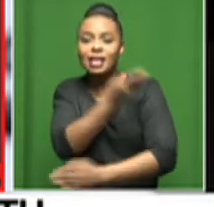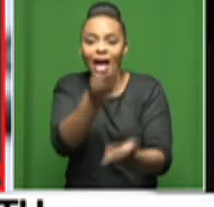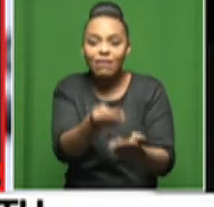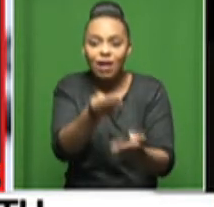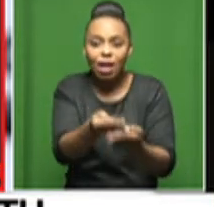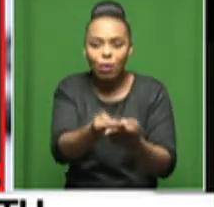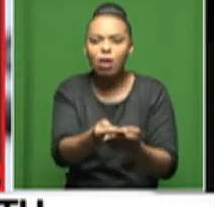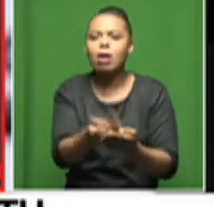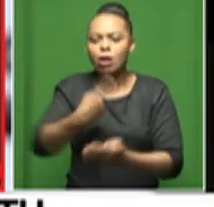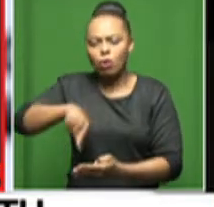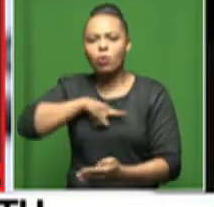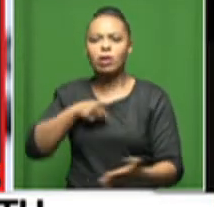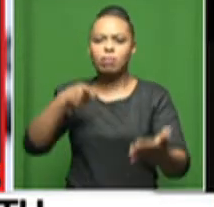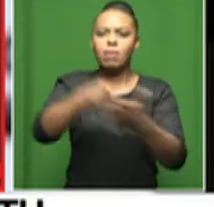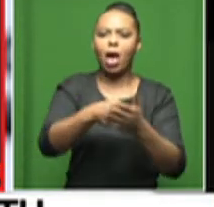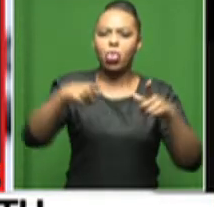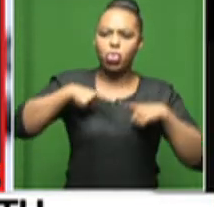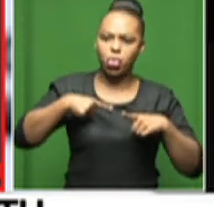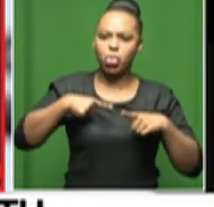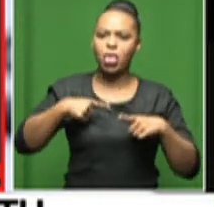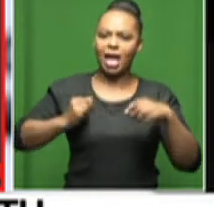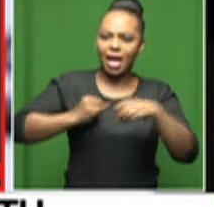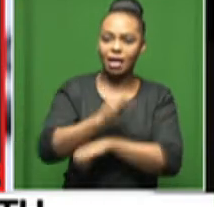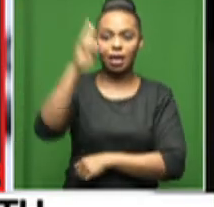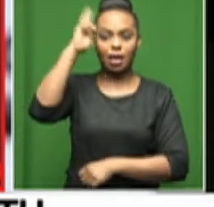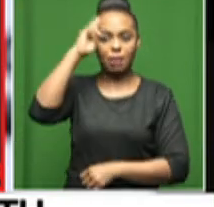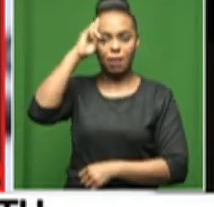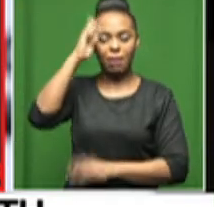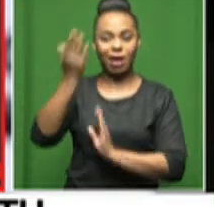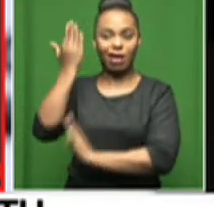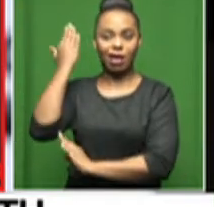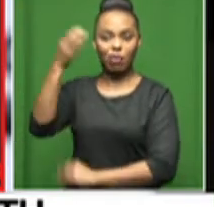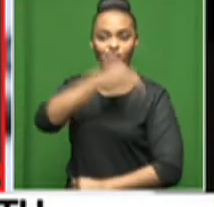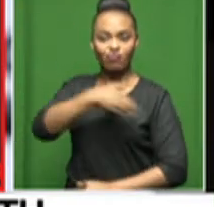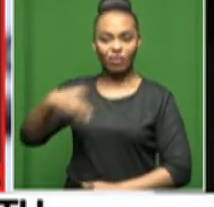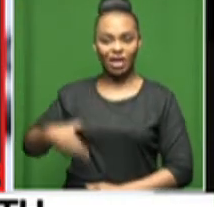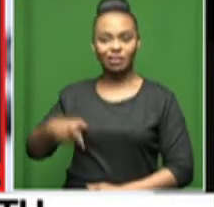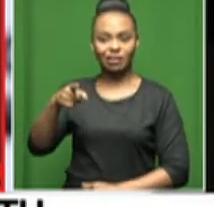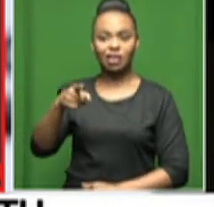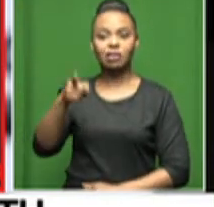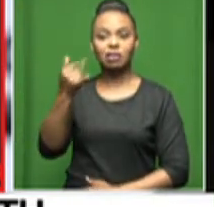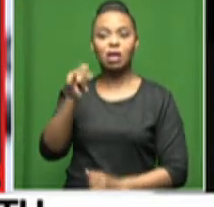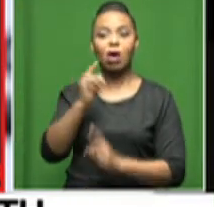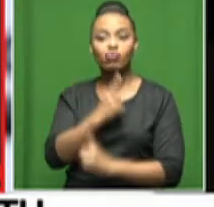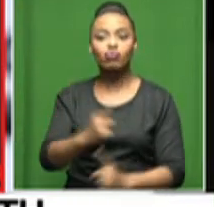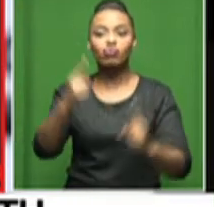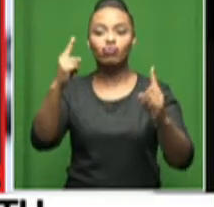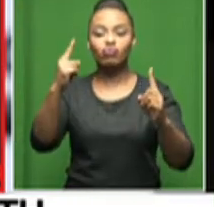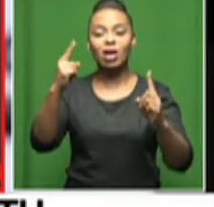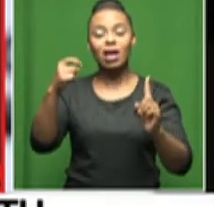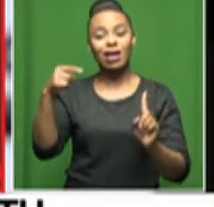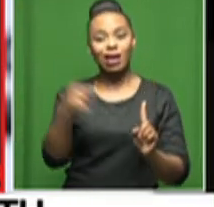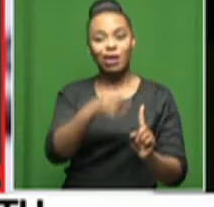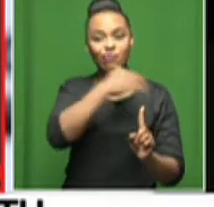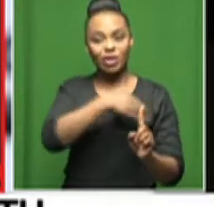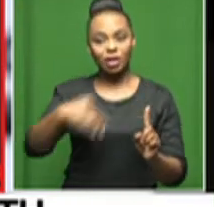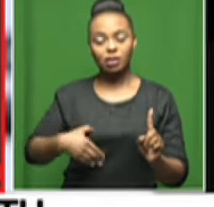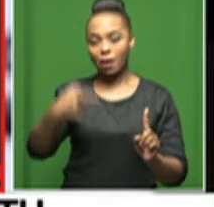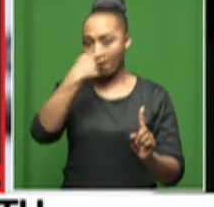accessed as early as possible? You recall that when the president went in public, the president announced that